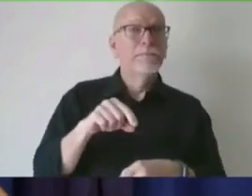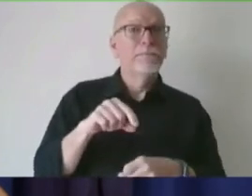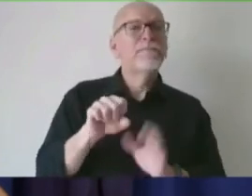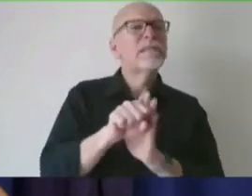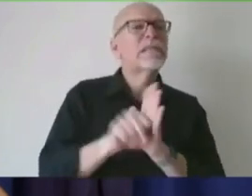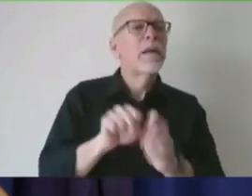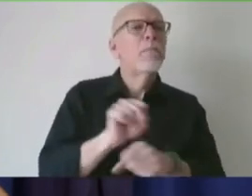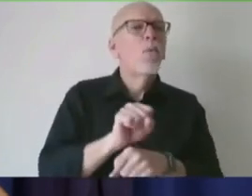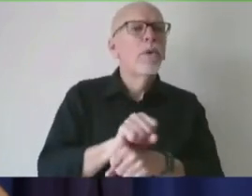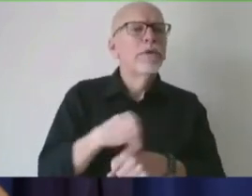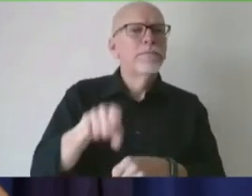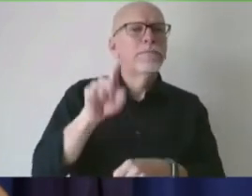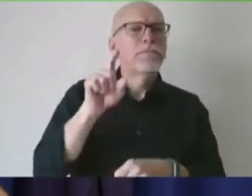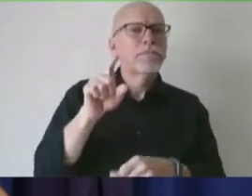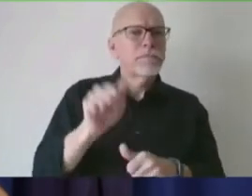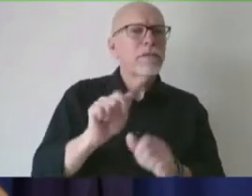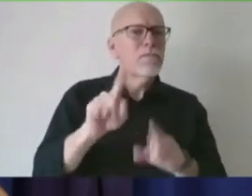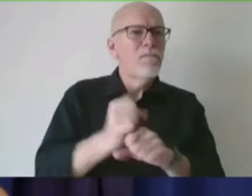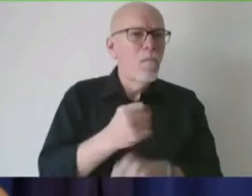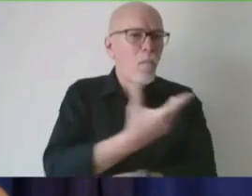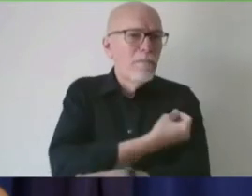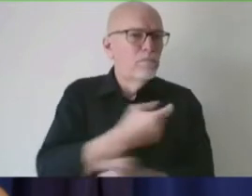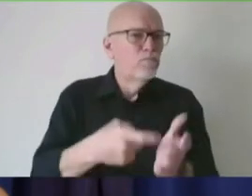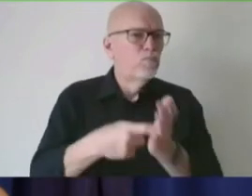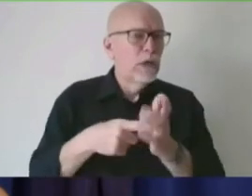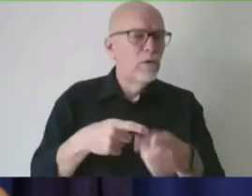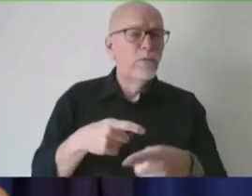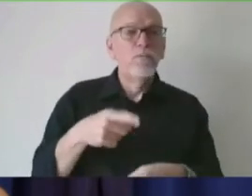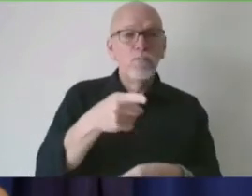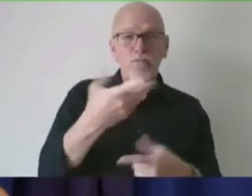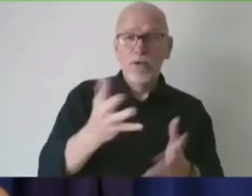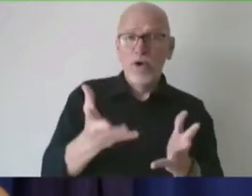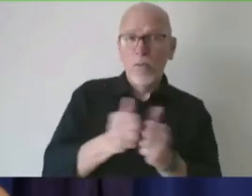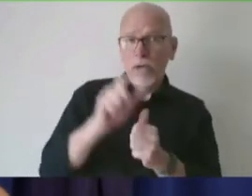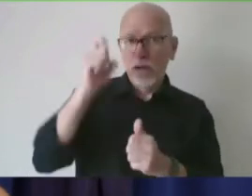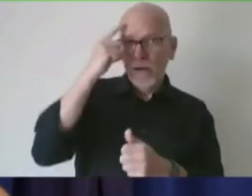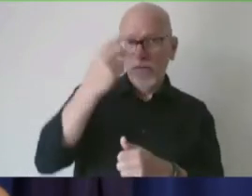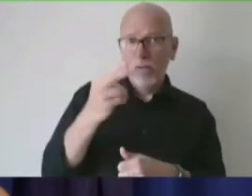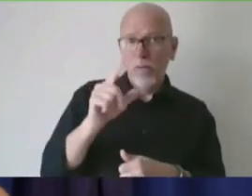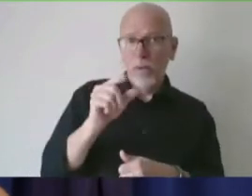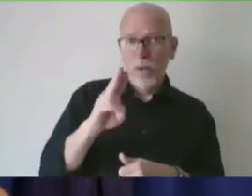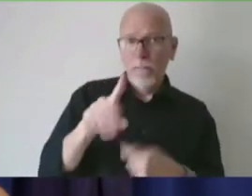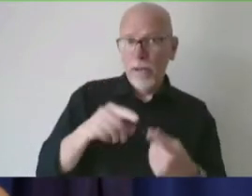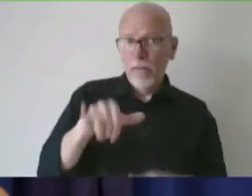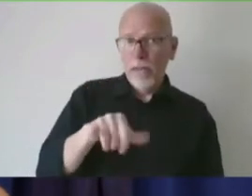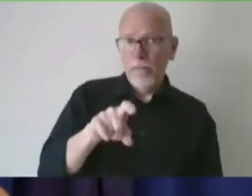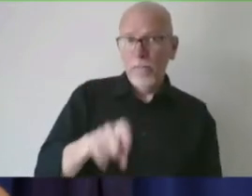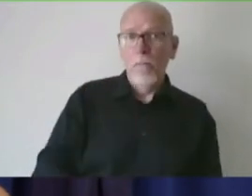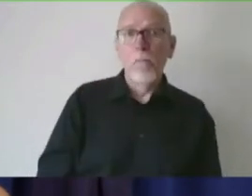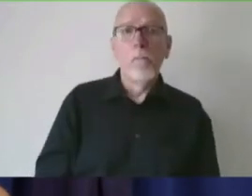employees to receive vaccines. Is that something you've spoken to Governor Holcomb about specifically?